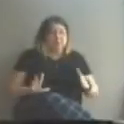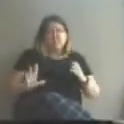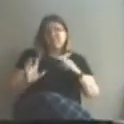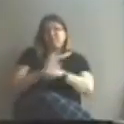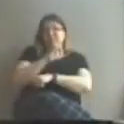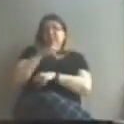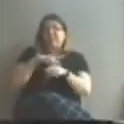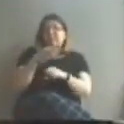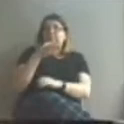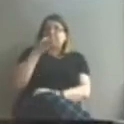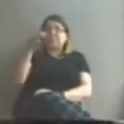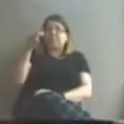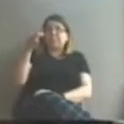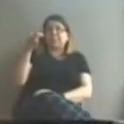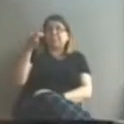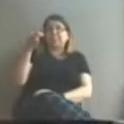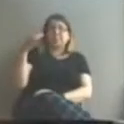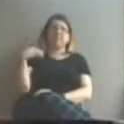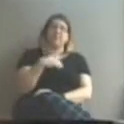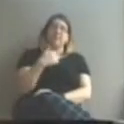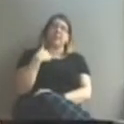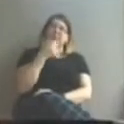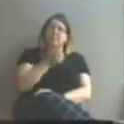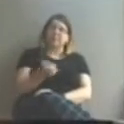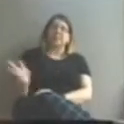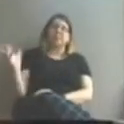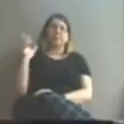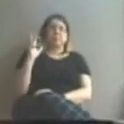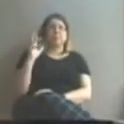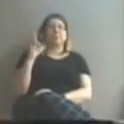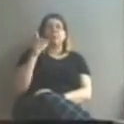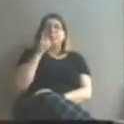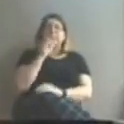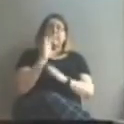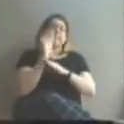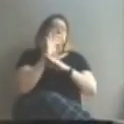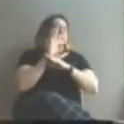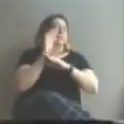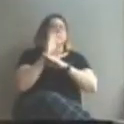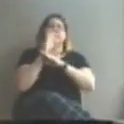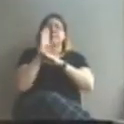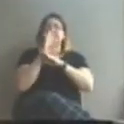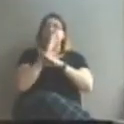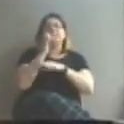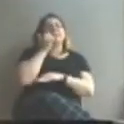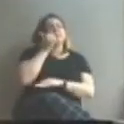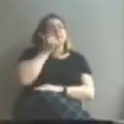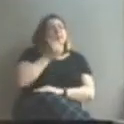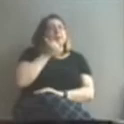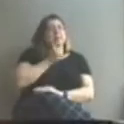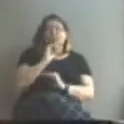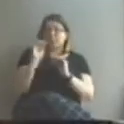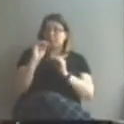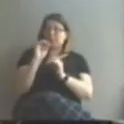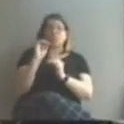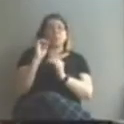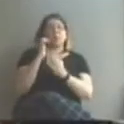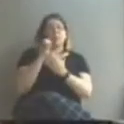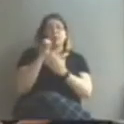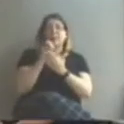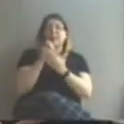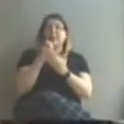expert. We have multiples of those who are busy every day. There is no economy of